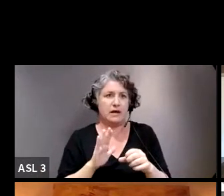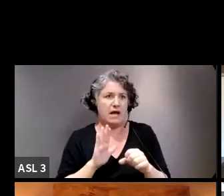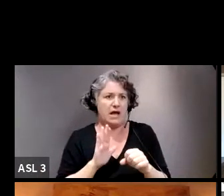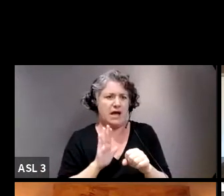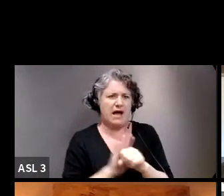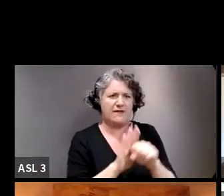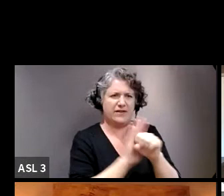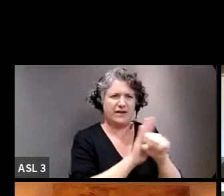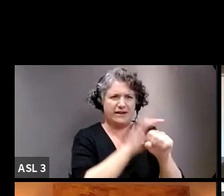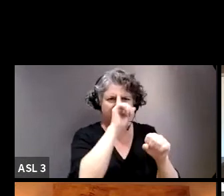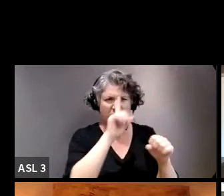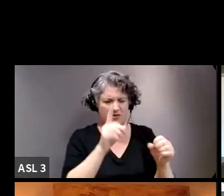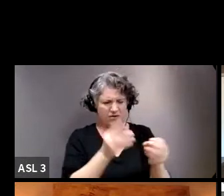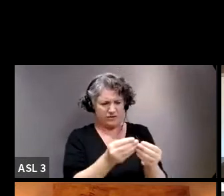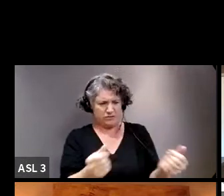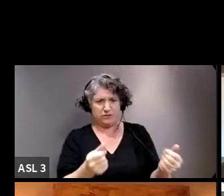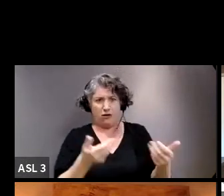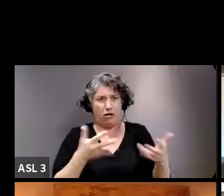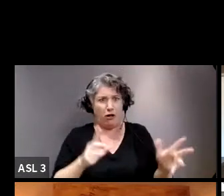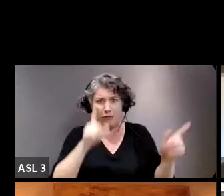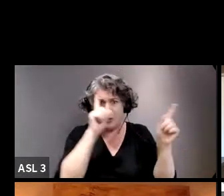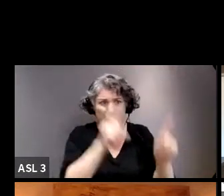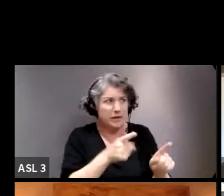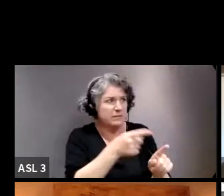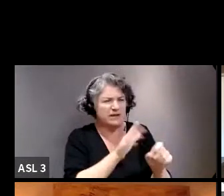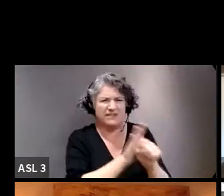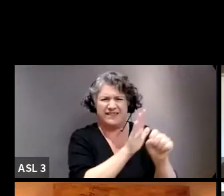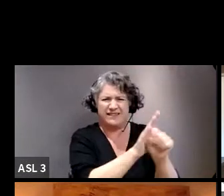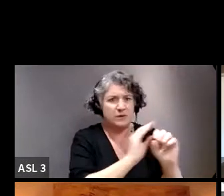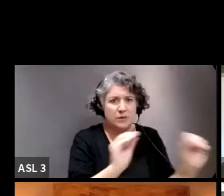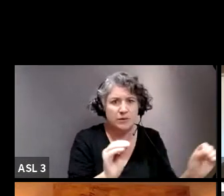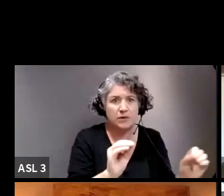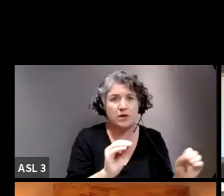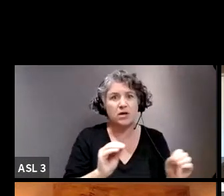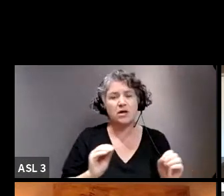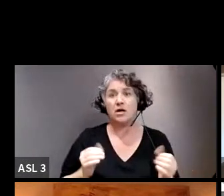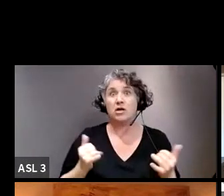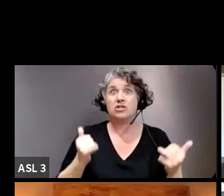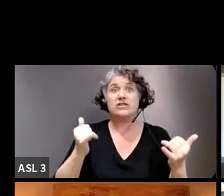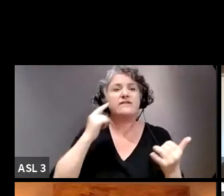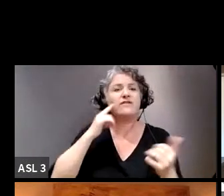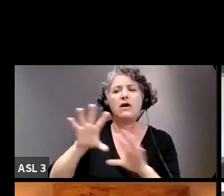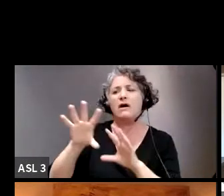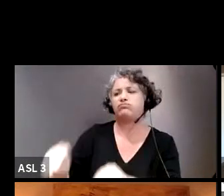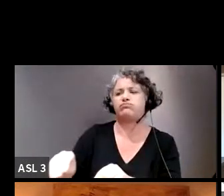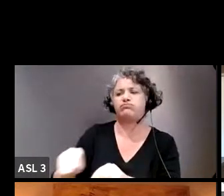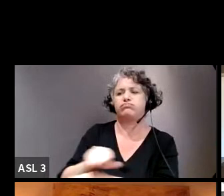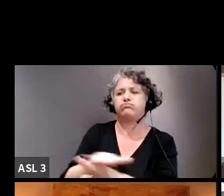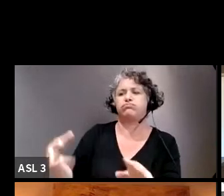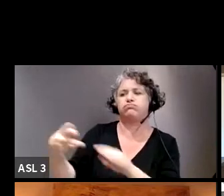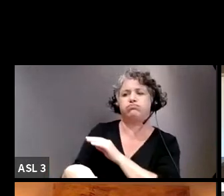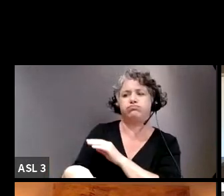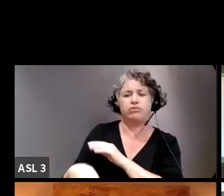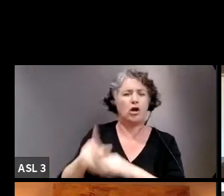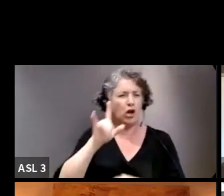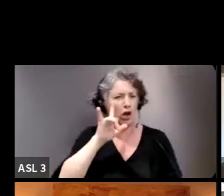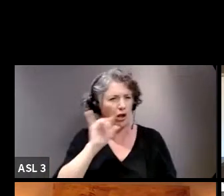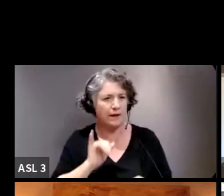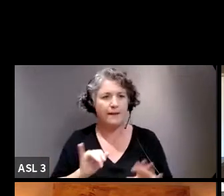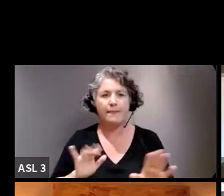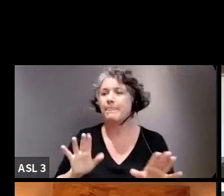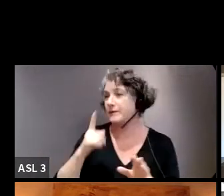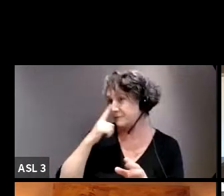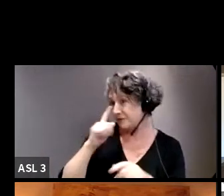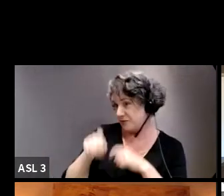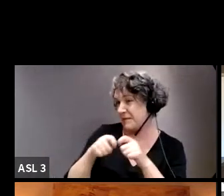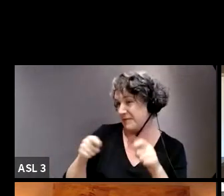on and i kind of find that the fake urgency is used to shut down these conversations if you you wrap it